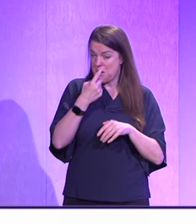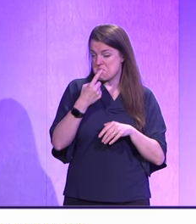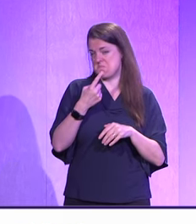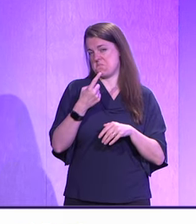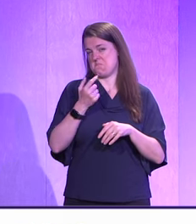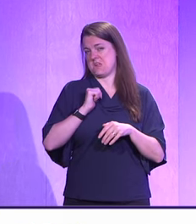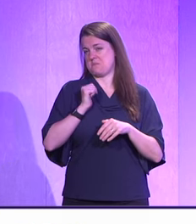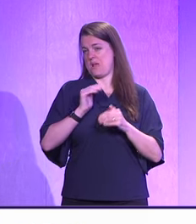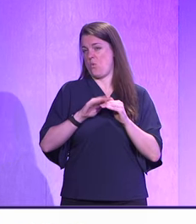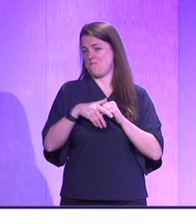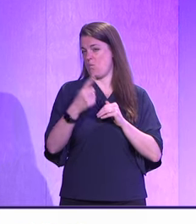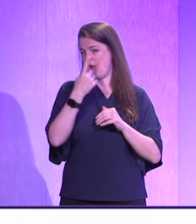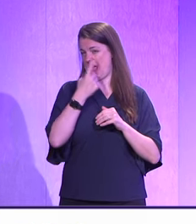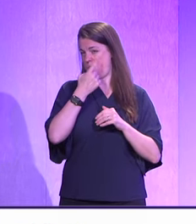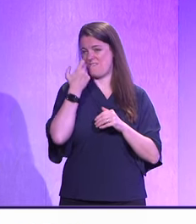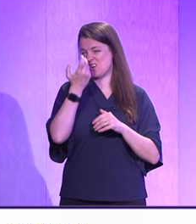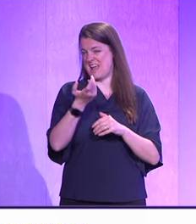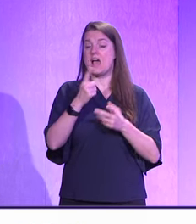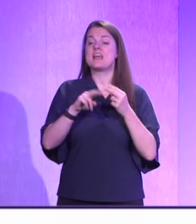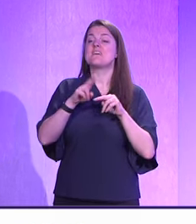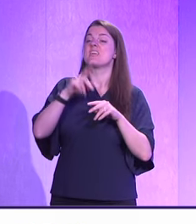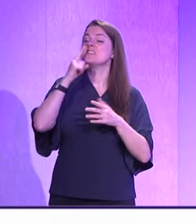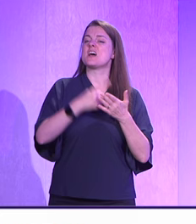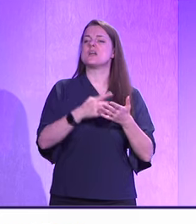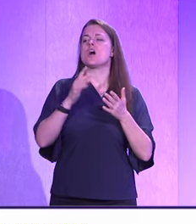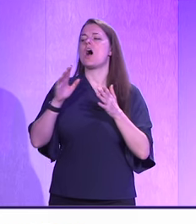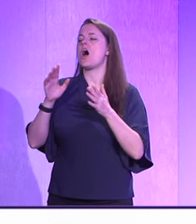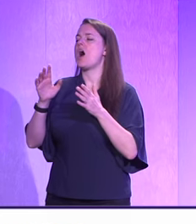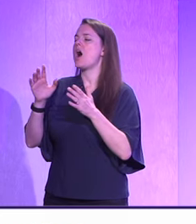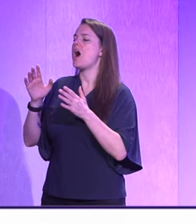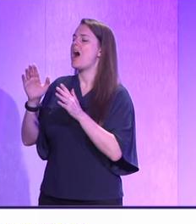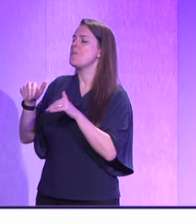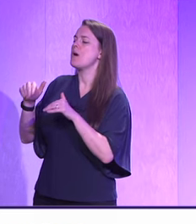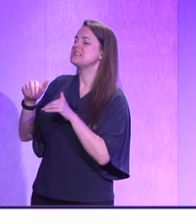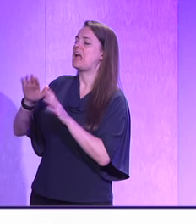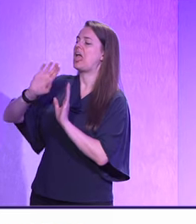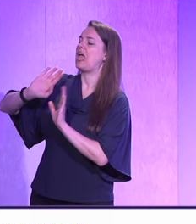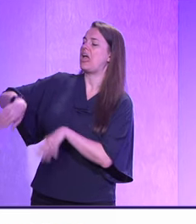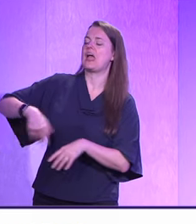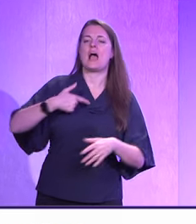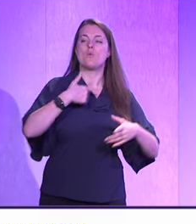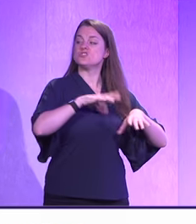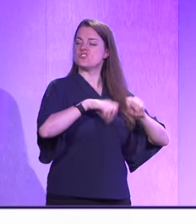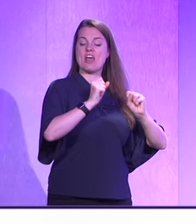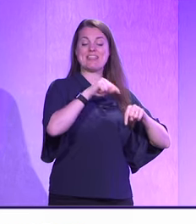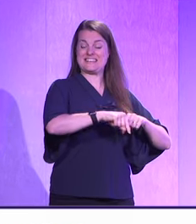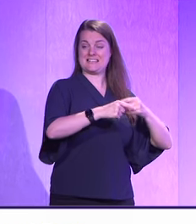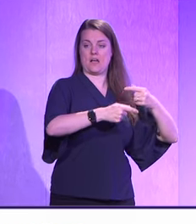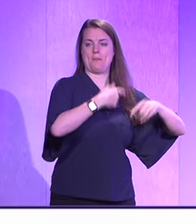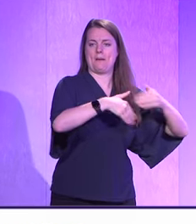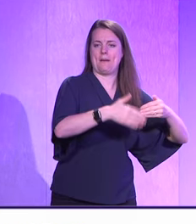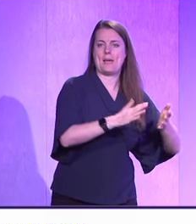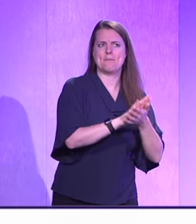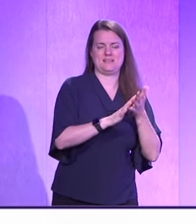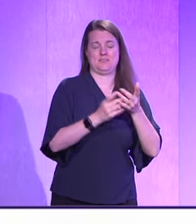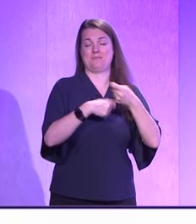day. And even if they decide not to wait, they say, oh, just start this other thing. Whoa, you've just increased work in progress and you're making things even